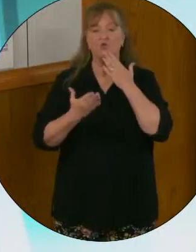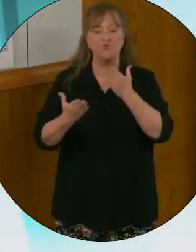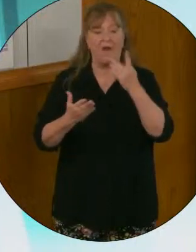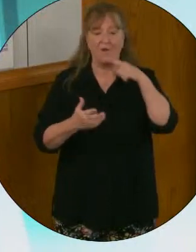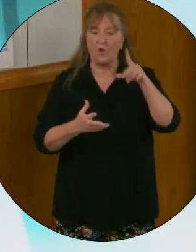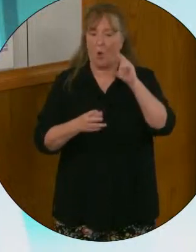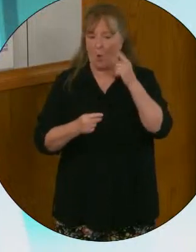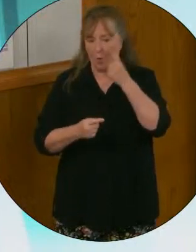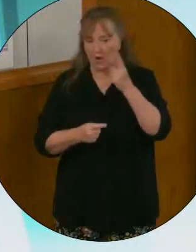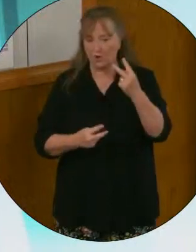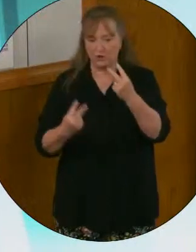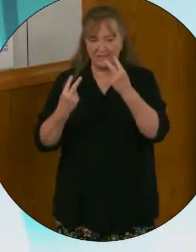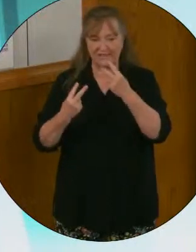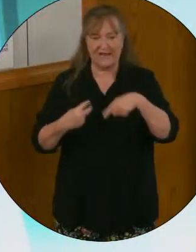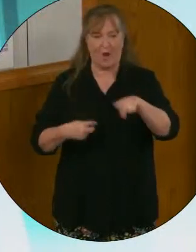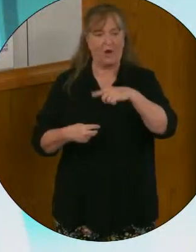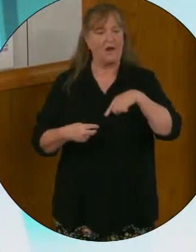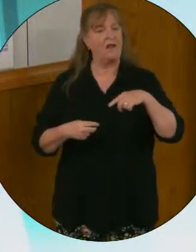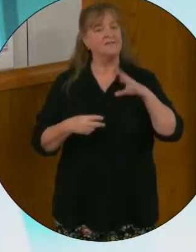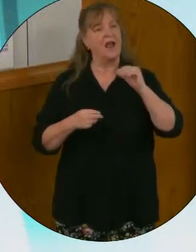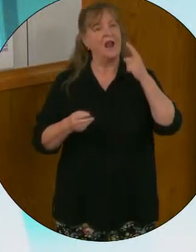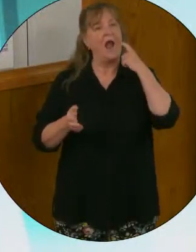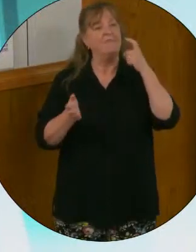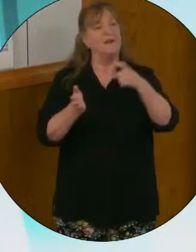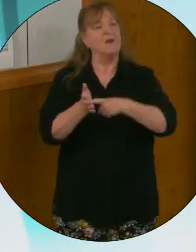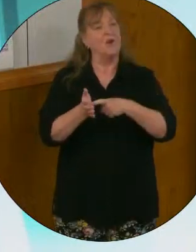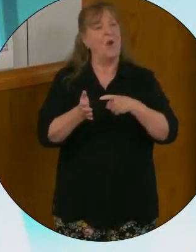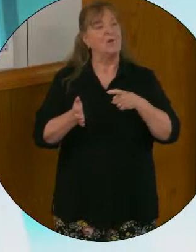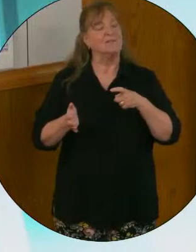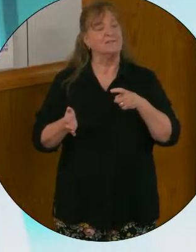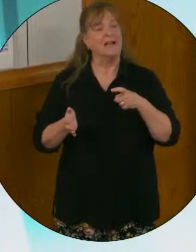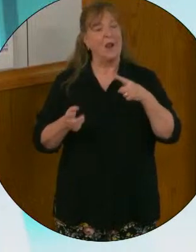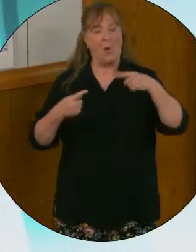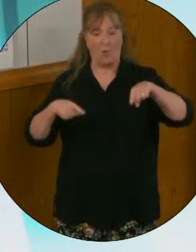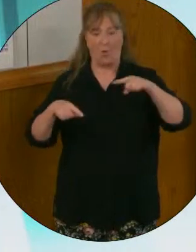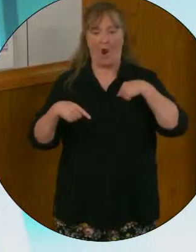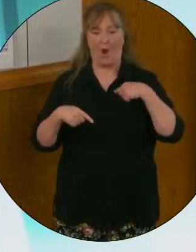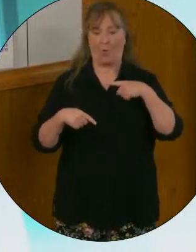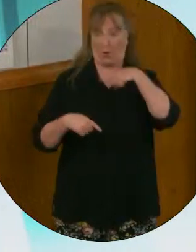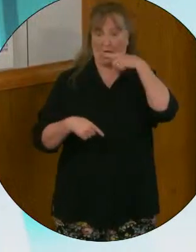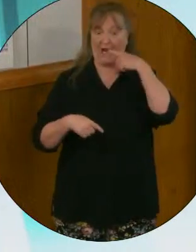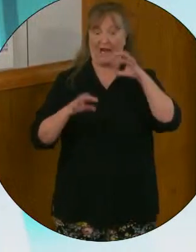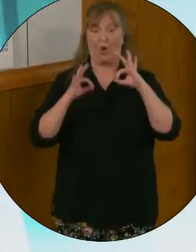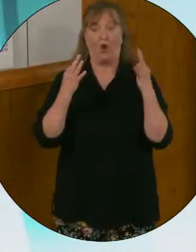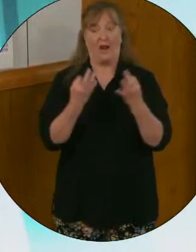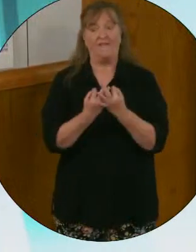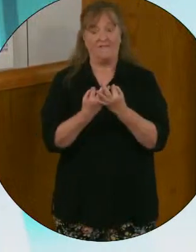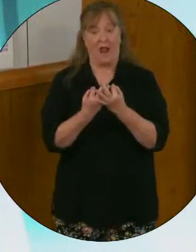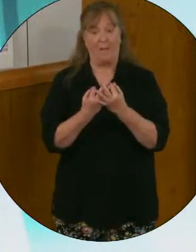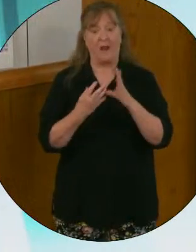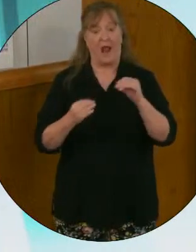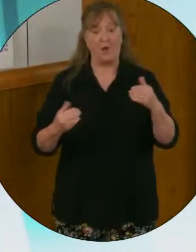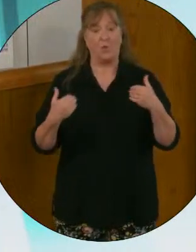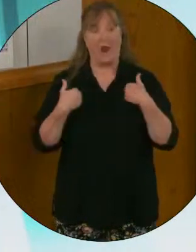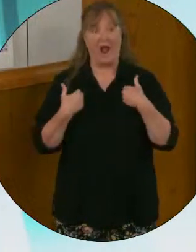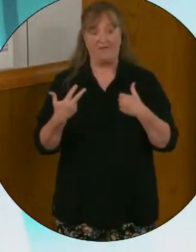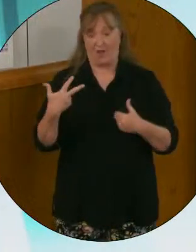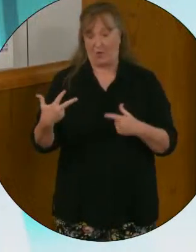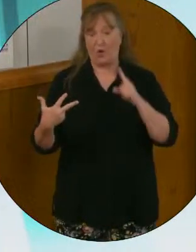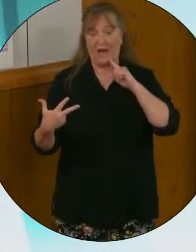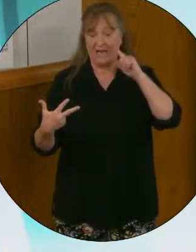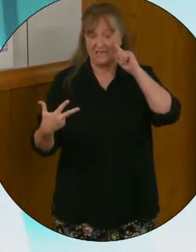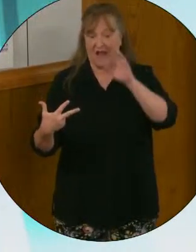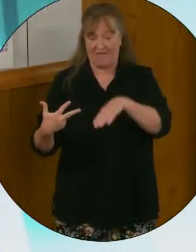them. But what I've been noticing as we're a hearing family and we've got 3